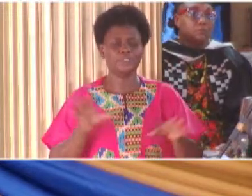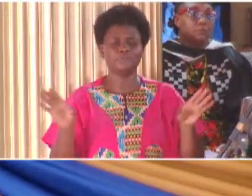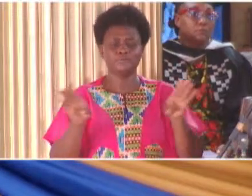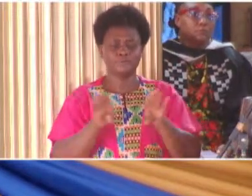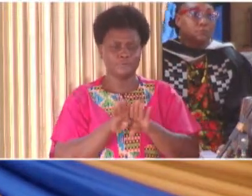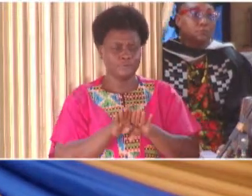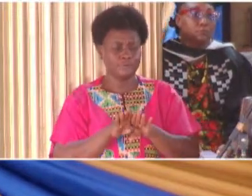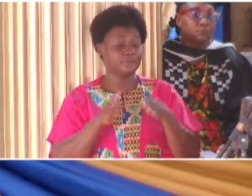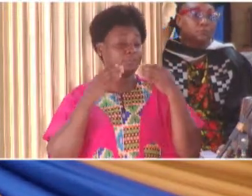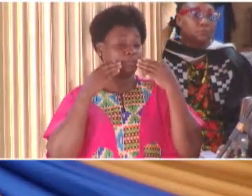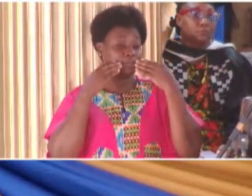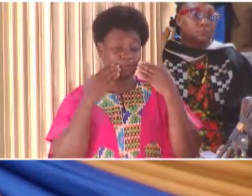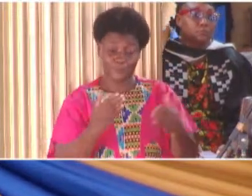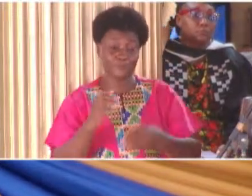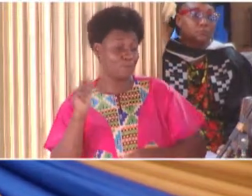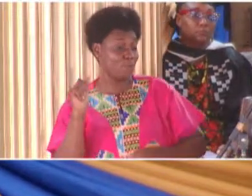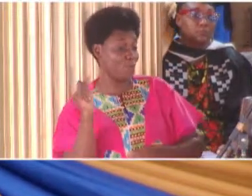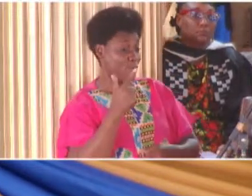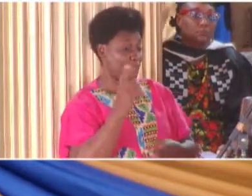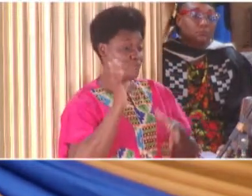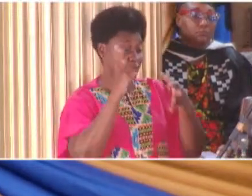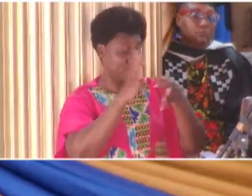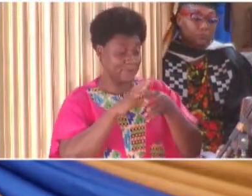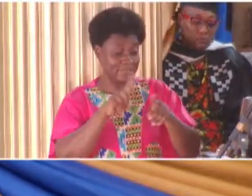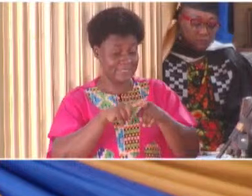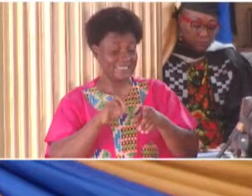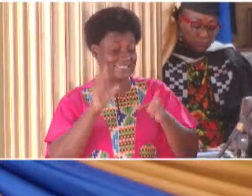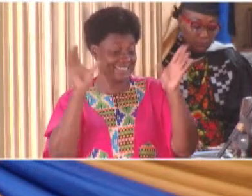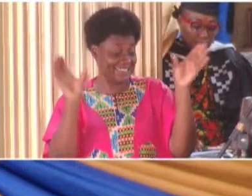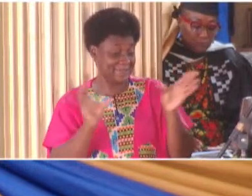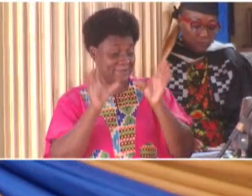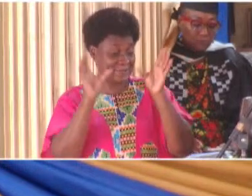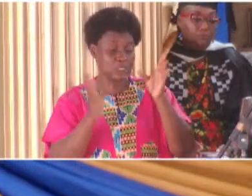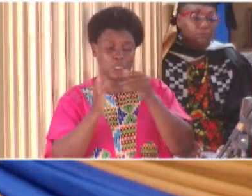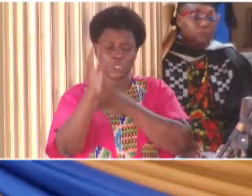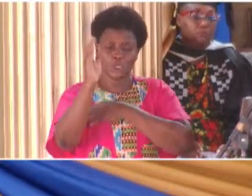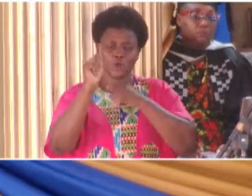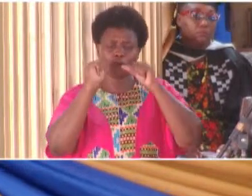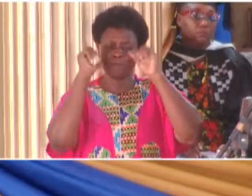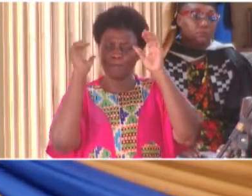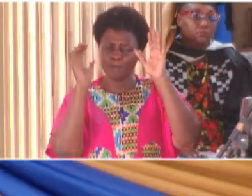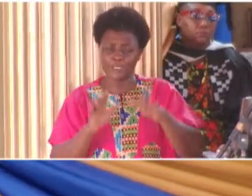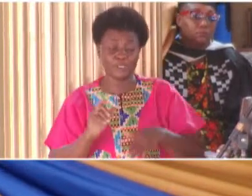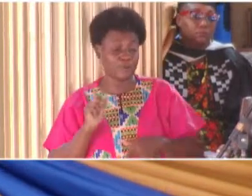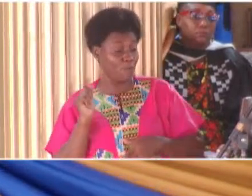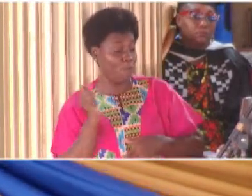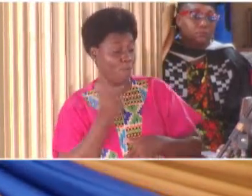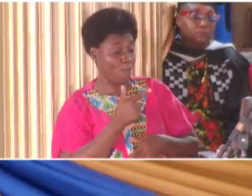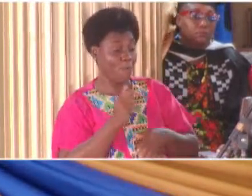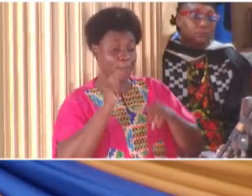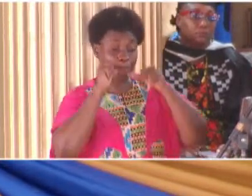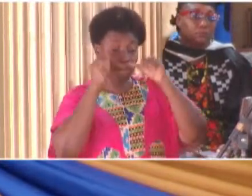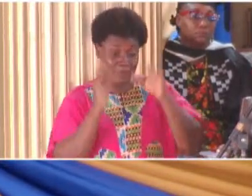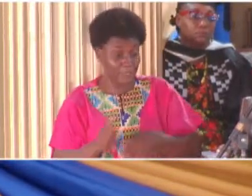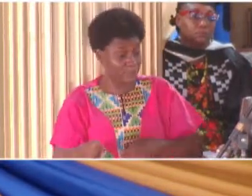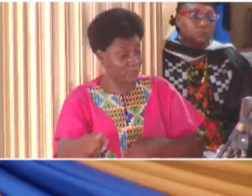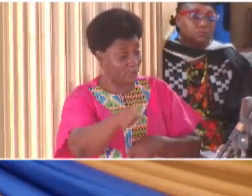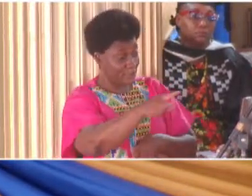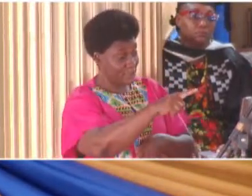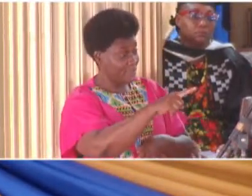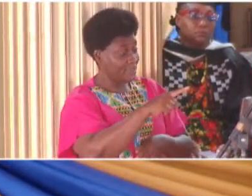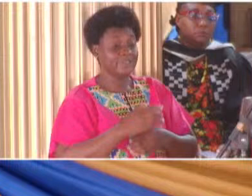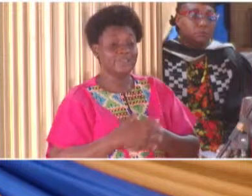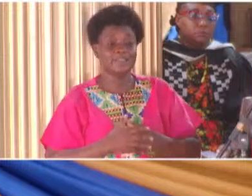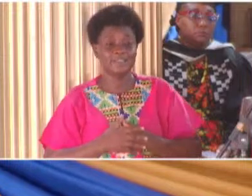I thank you all for joining us for this ceremony. May God bless us all. May God bless you, and may